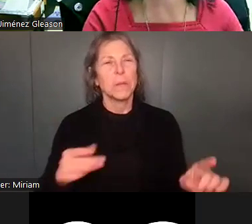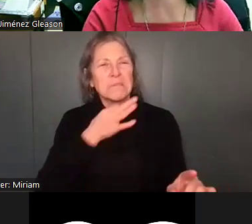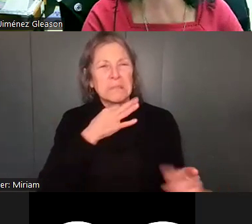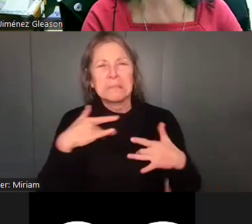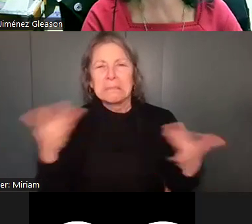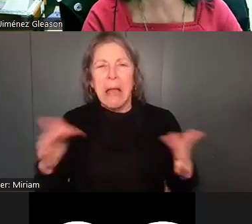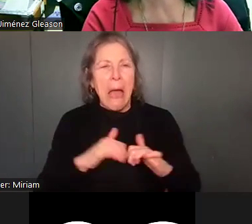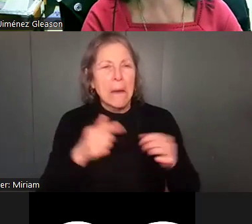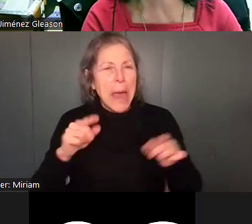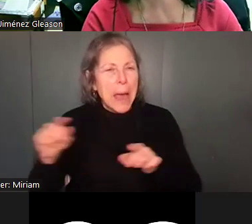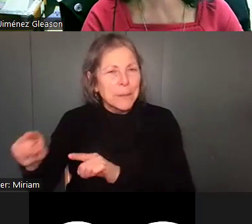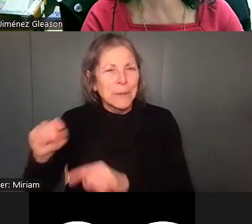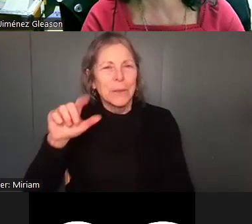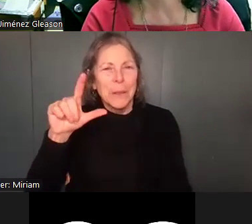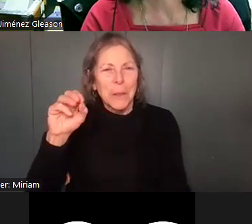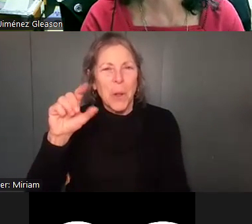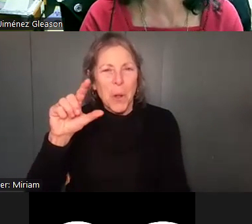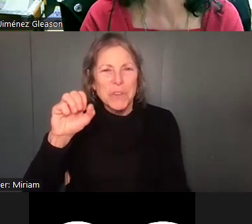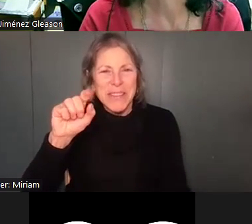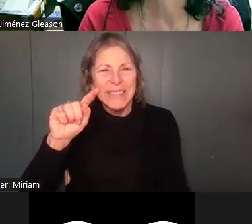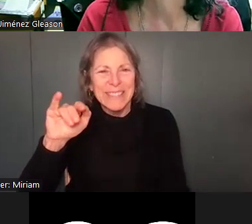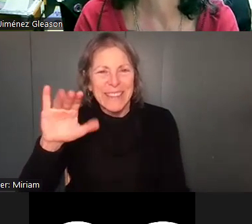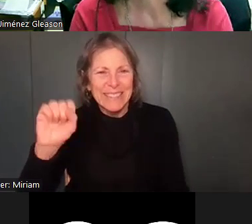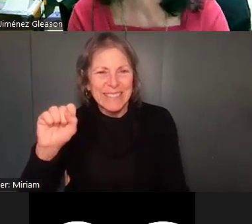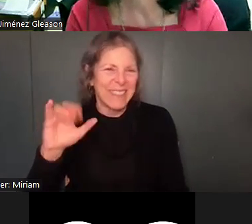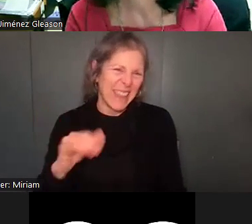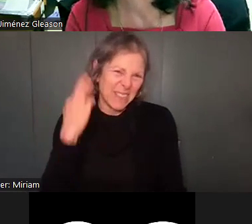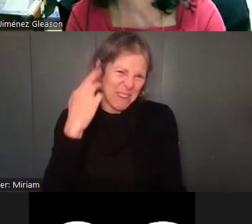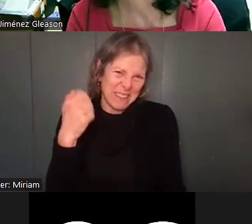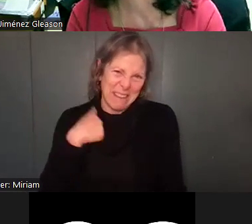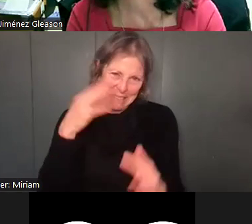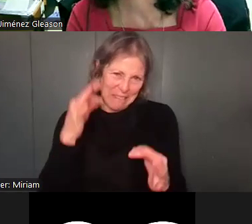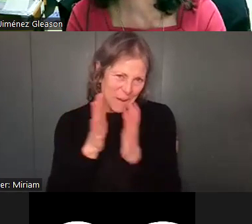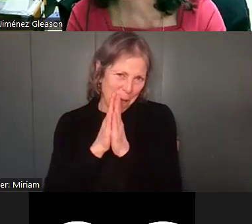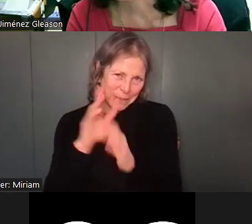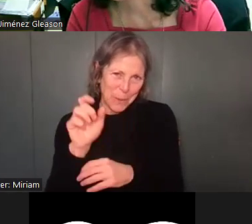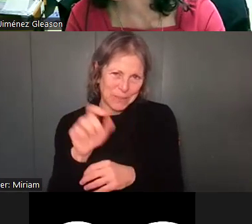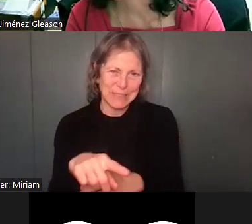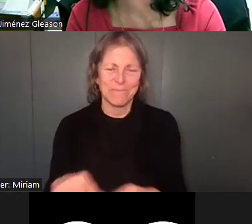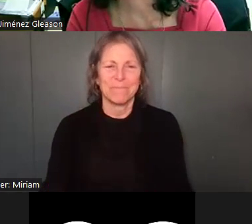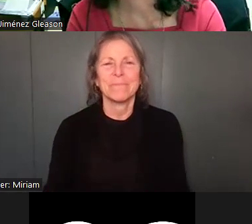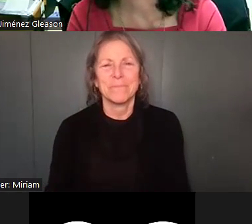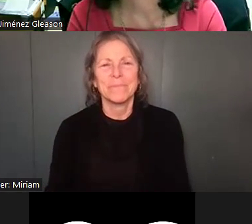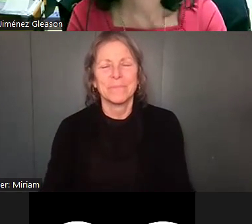of it all. That's why I raised that question. Yeah. Mhm, mhm.